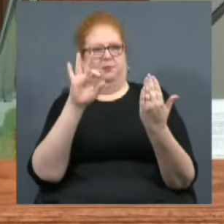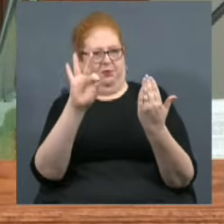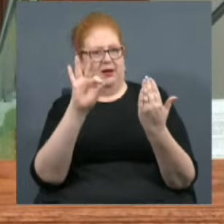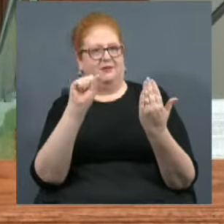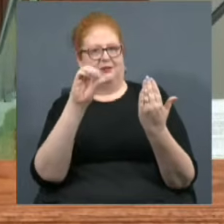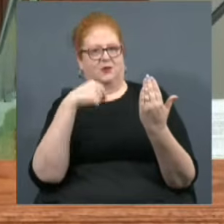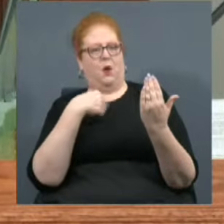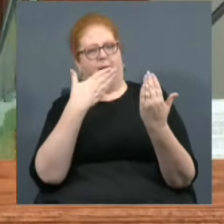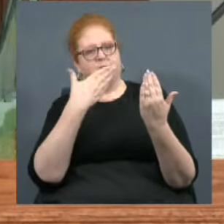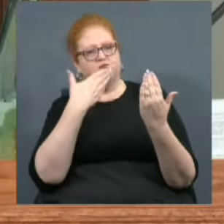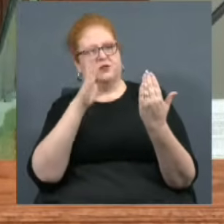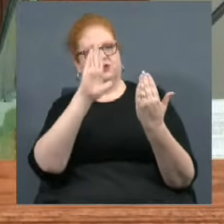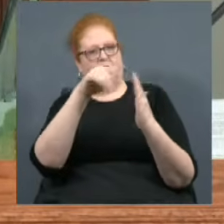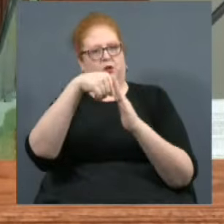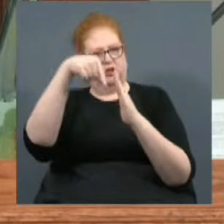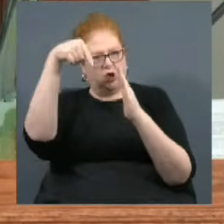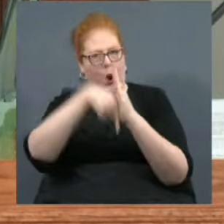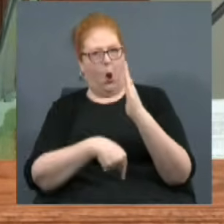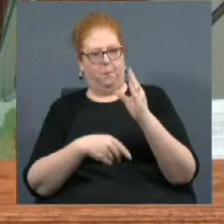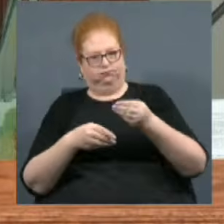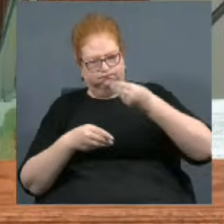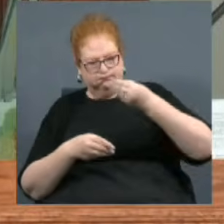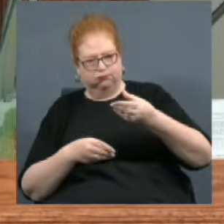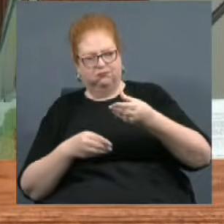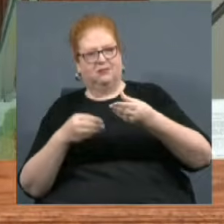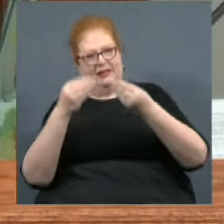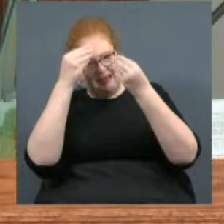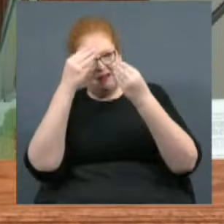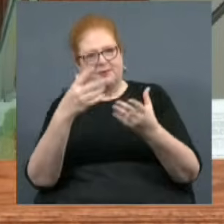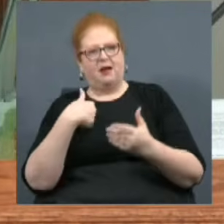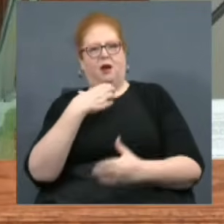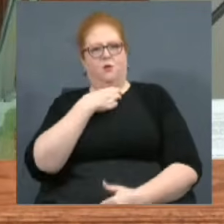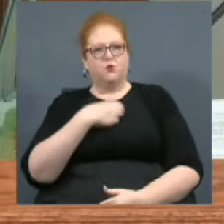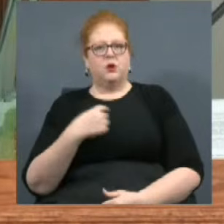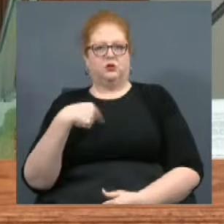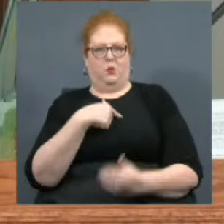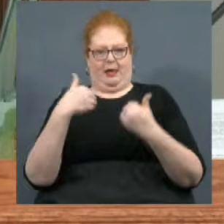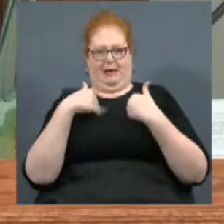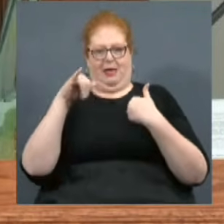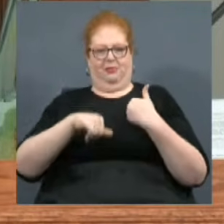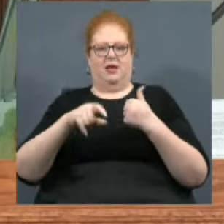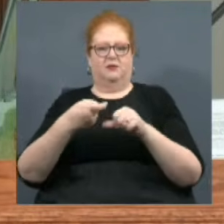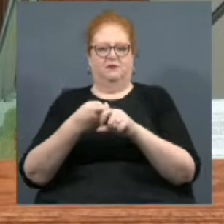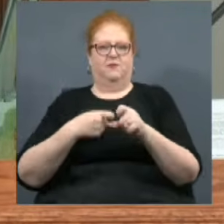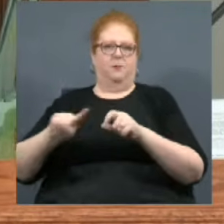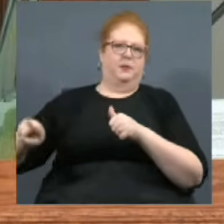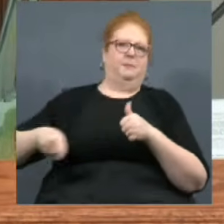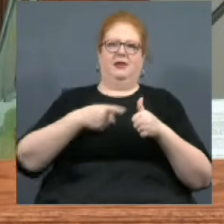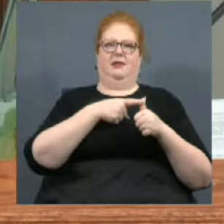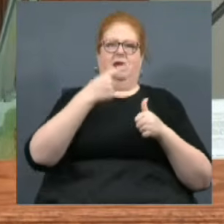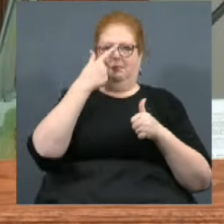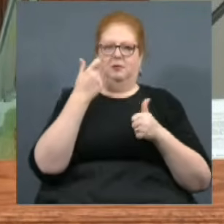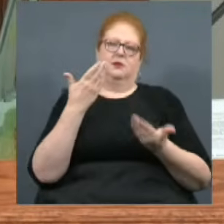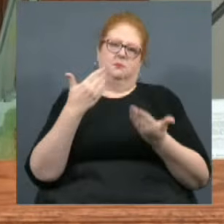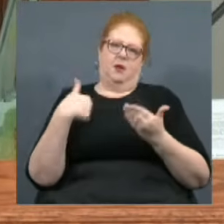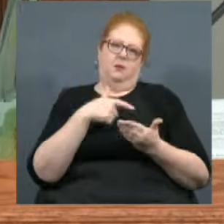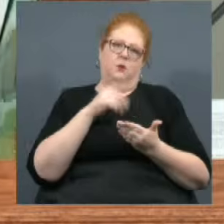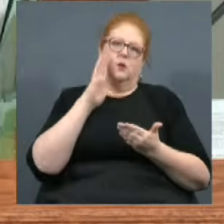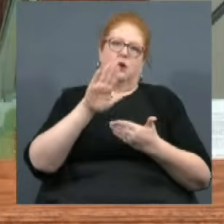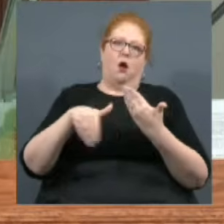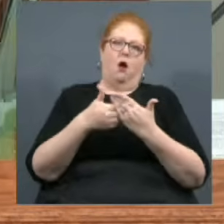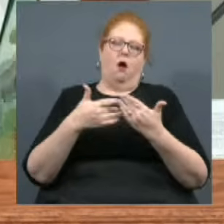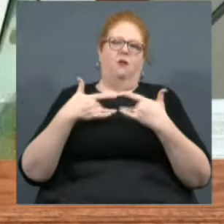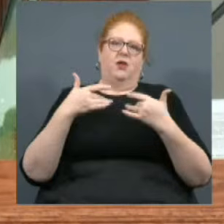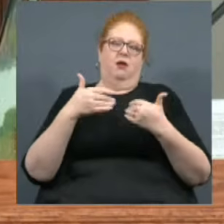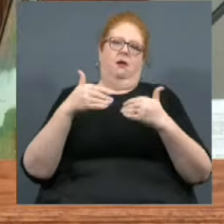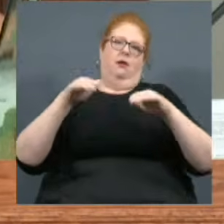the scope of this. This is what I wish we had to begin with. It probably would have caused a lot less heartburn and heartache. And